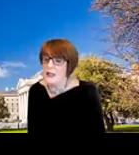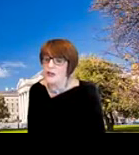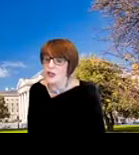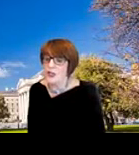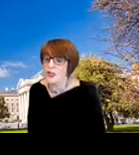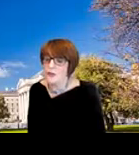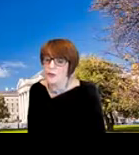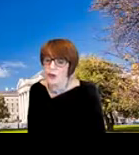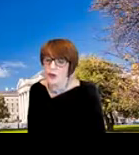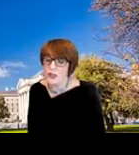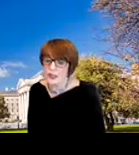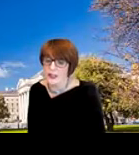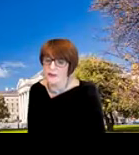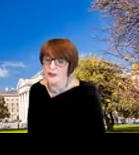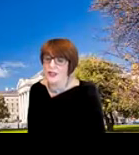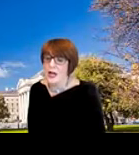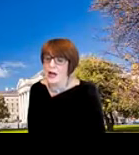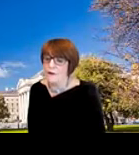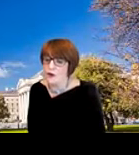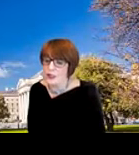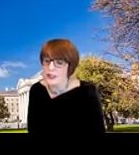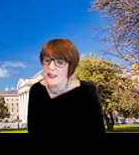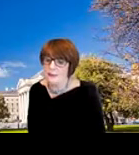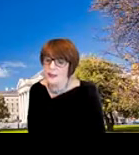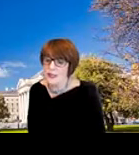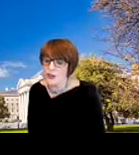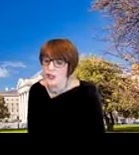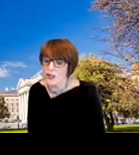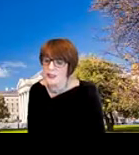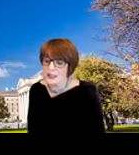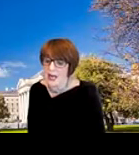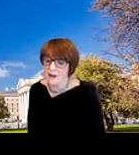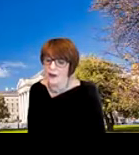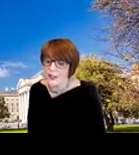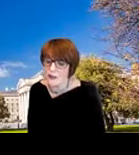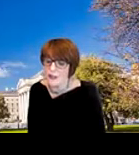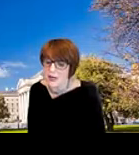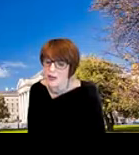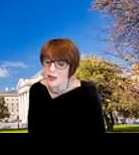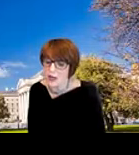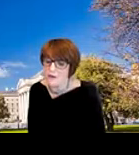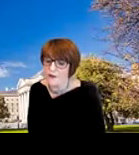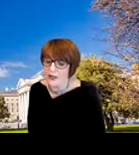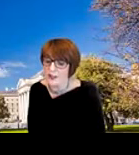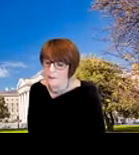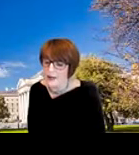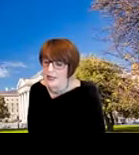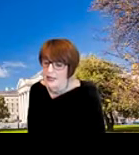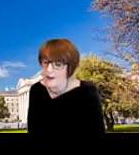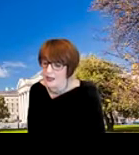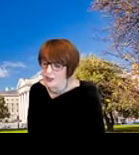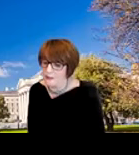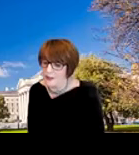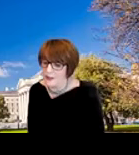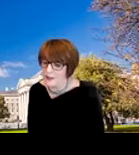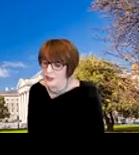and changes in work or day service, and 46% change in staff. And this was a major life event that had big